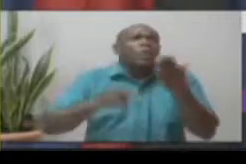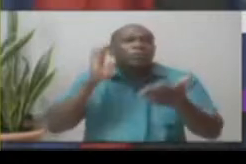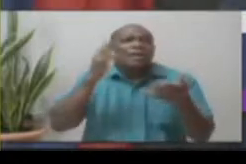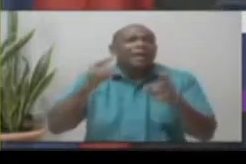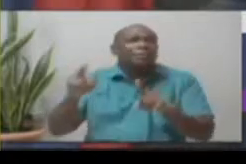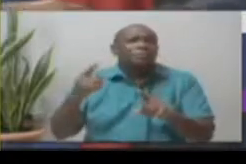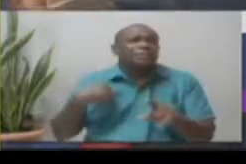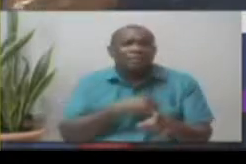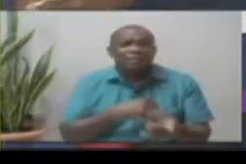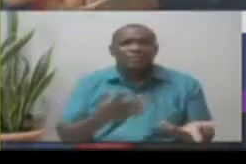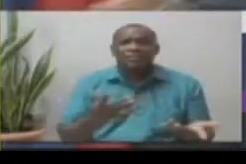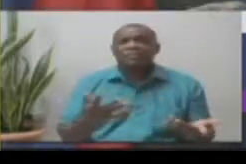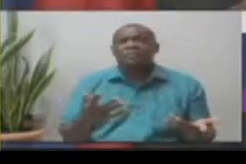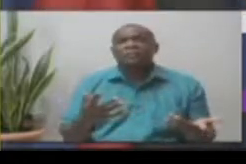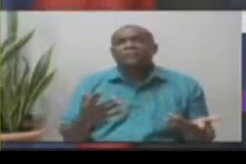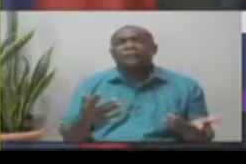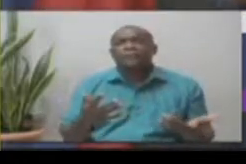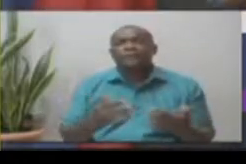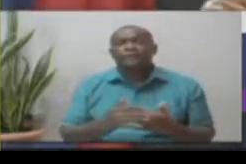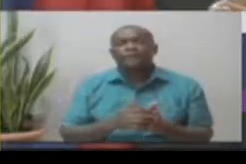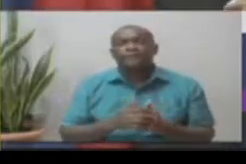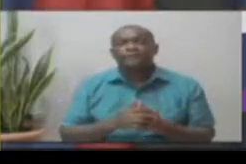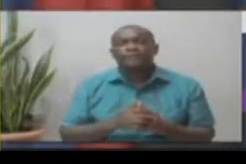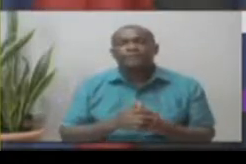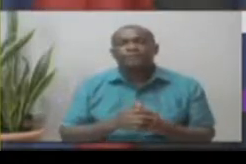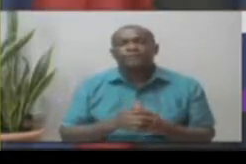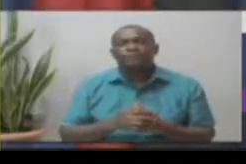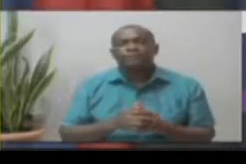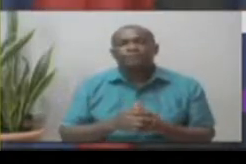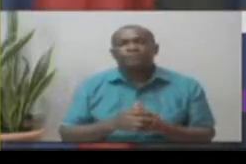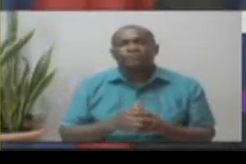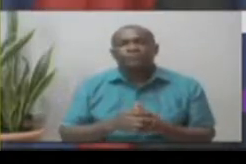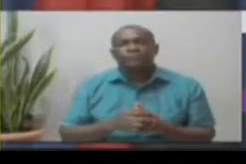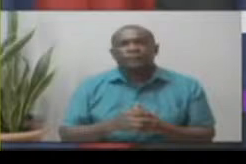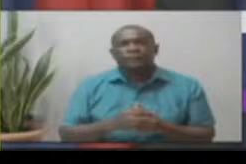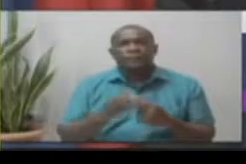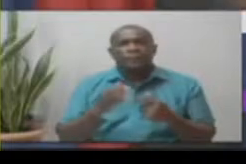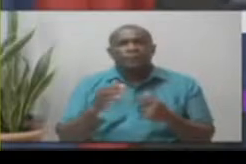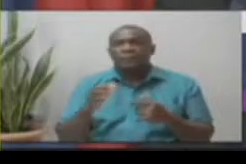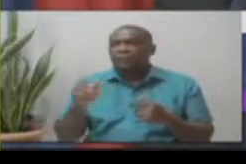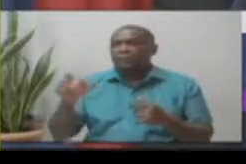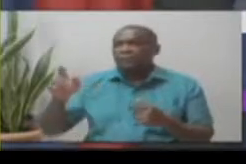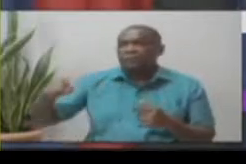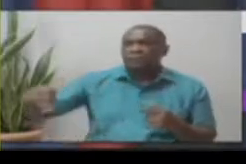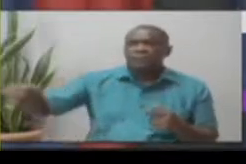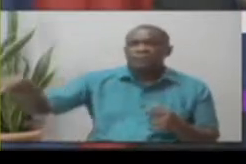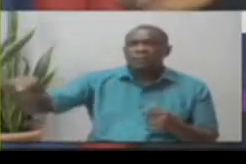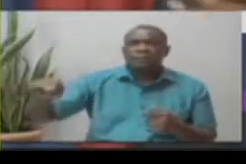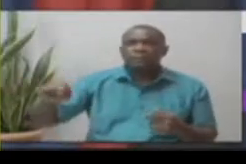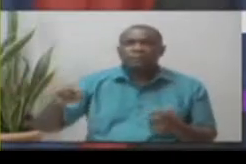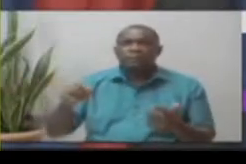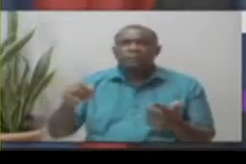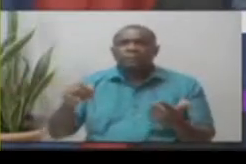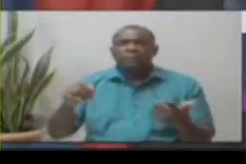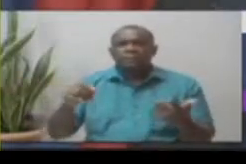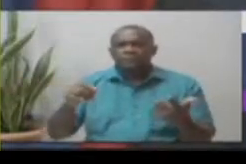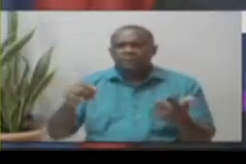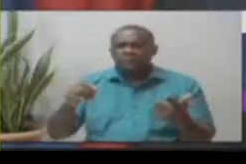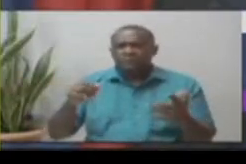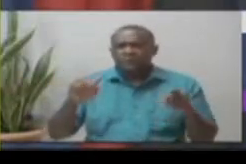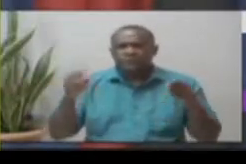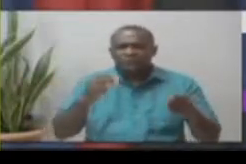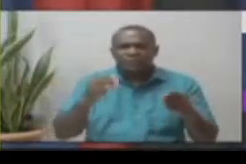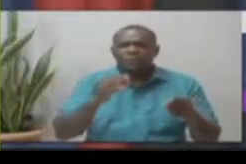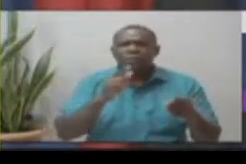And all of a sudden they're concerned about debt in the country. They're concerned about who's hungry. They're concerned about who's starving. They're concerned